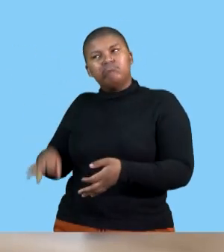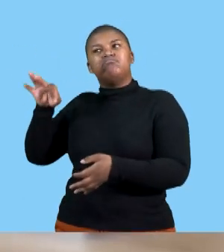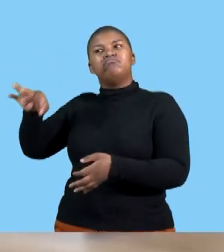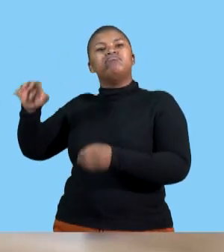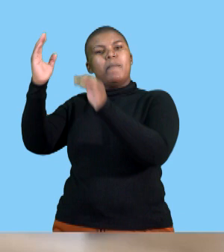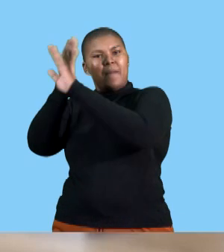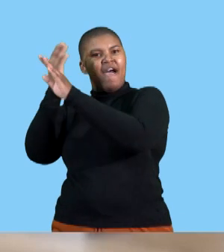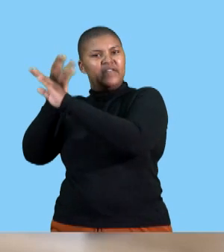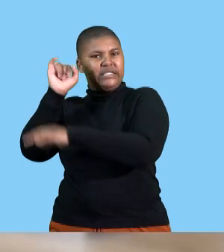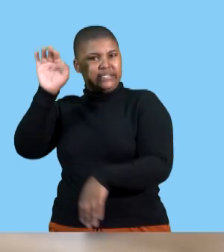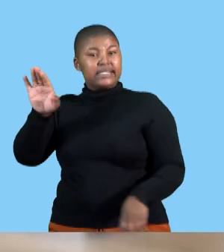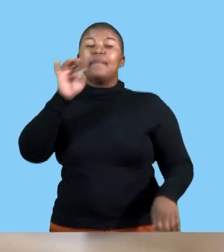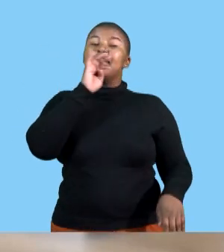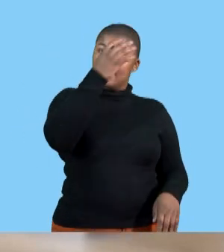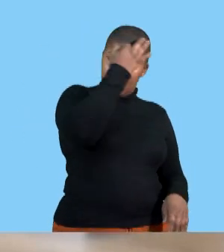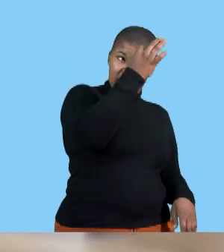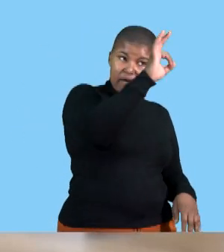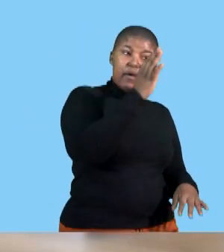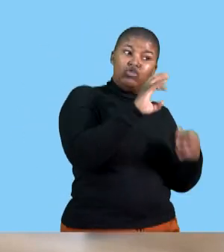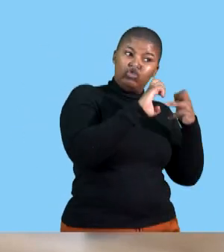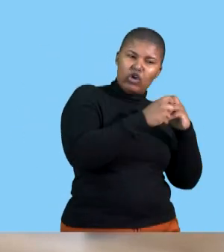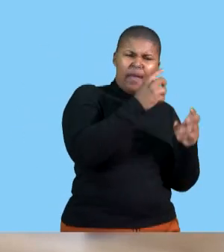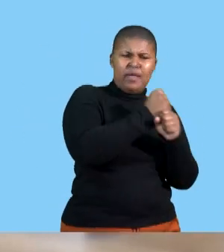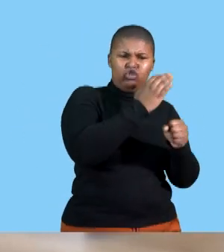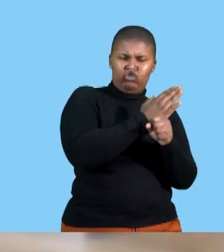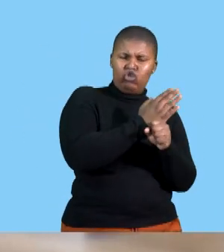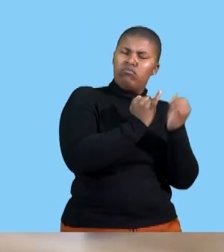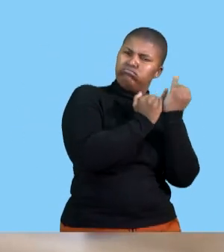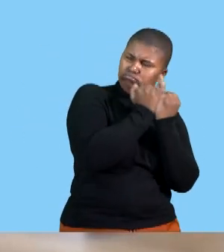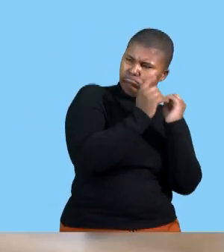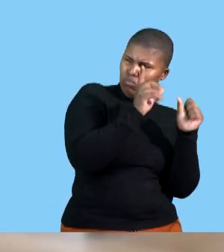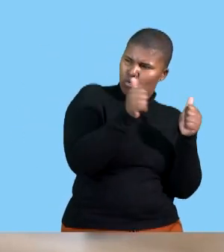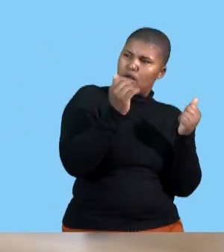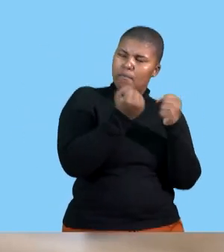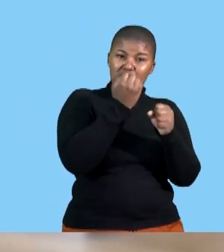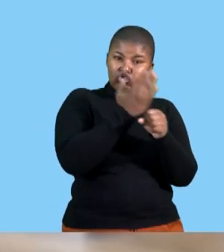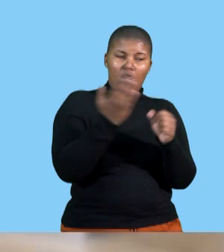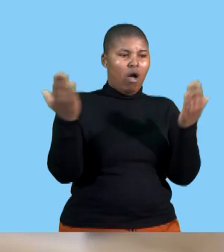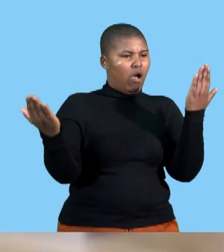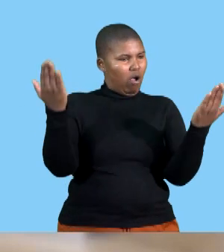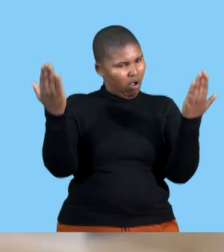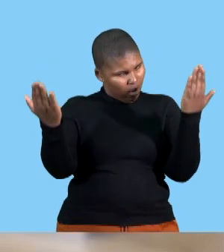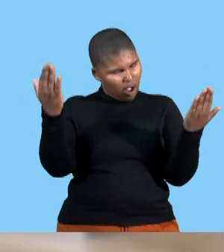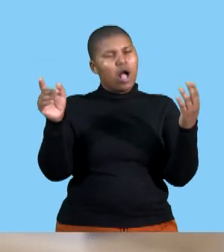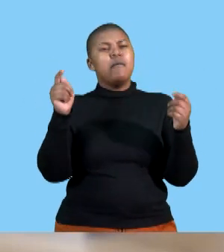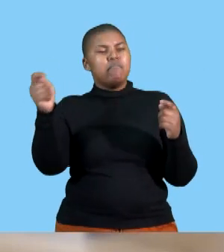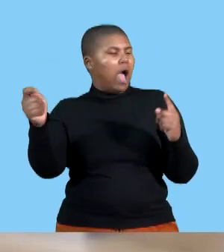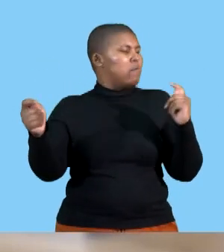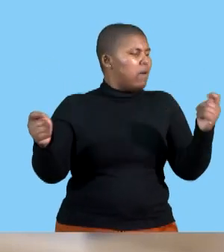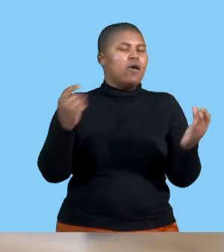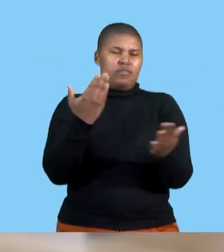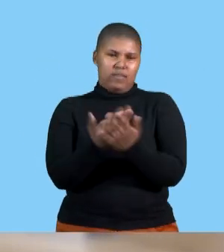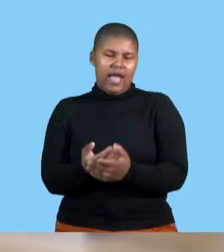trying to make sure that they are also competing with private sector to make the prices to be reasonable for citizens. So that's the